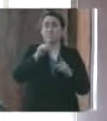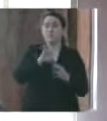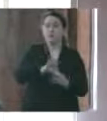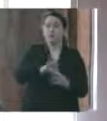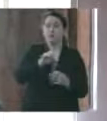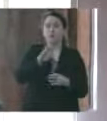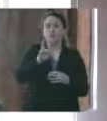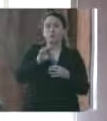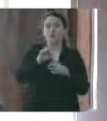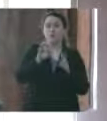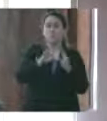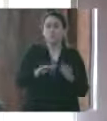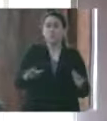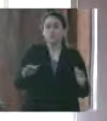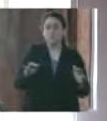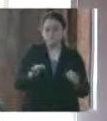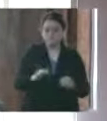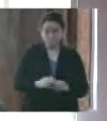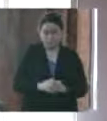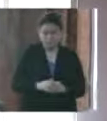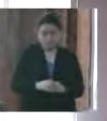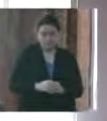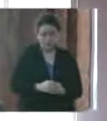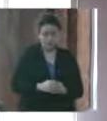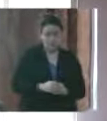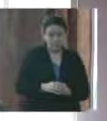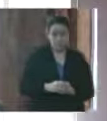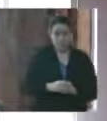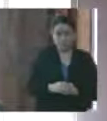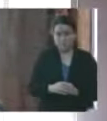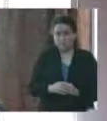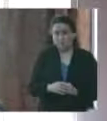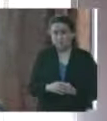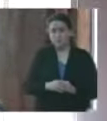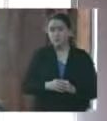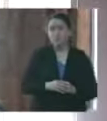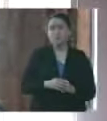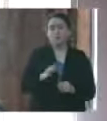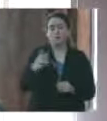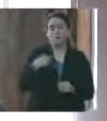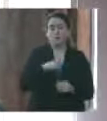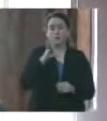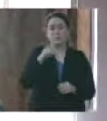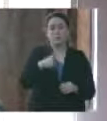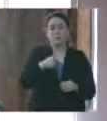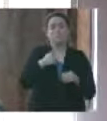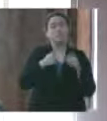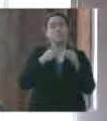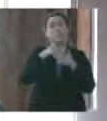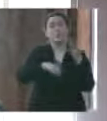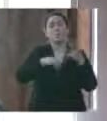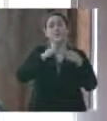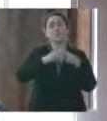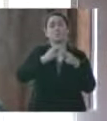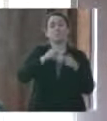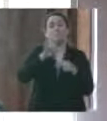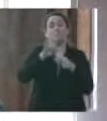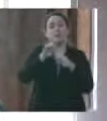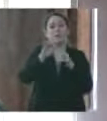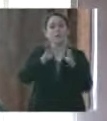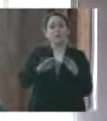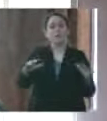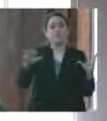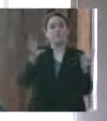at what is known as COP10, that is the Convention for Biological Diversity, COP10. I think it is less known